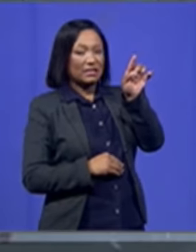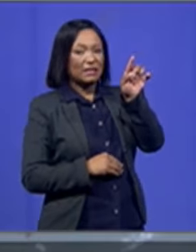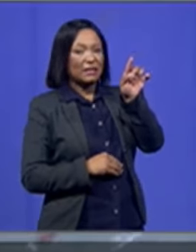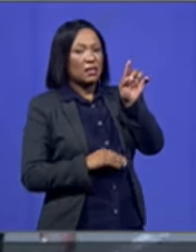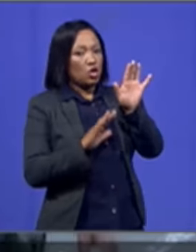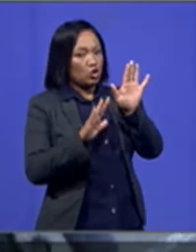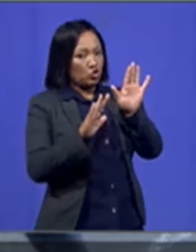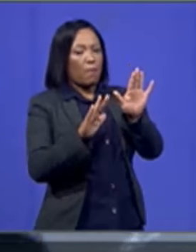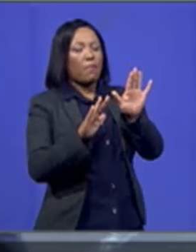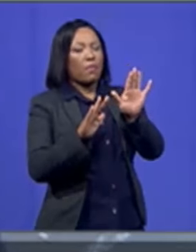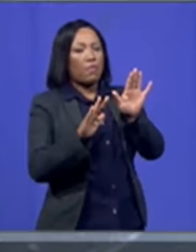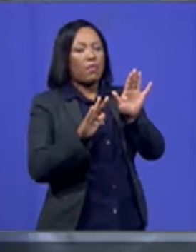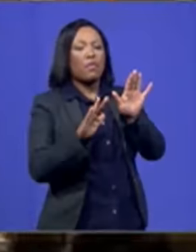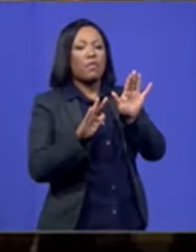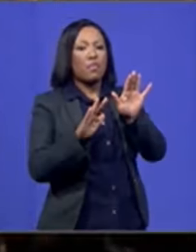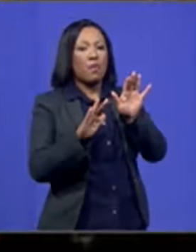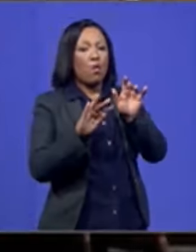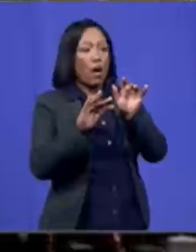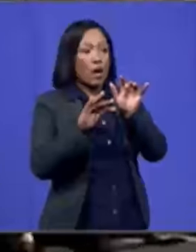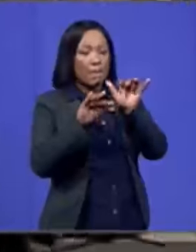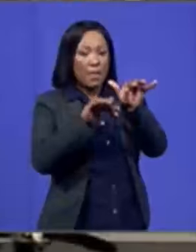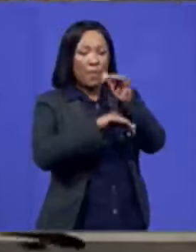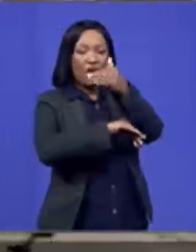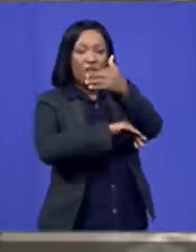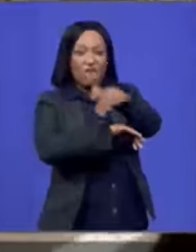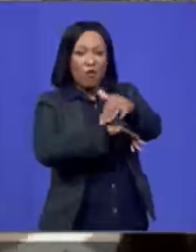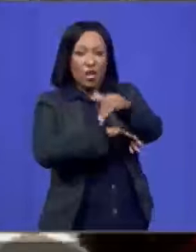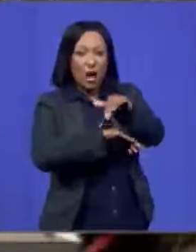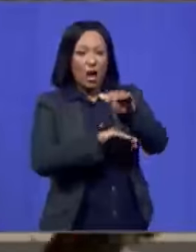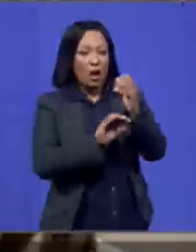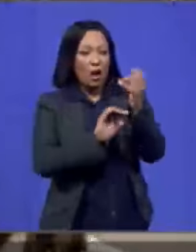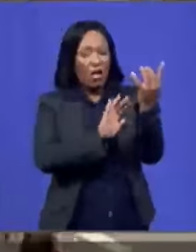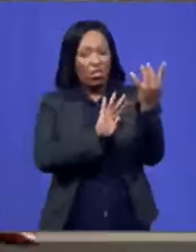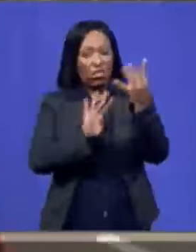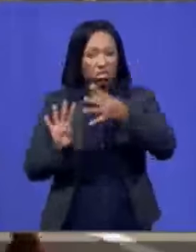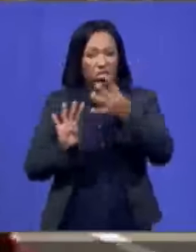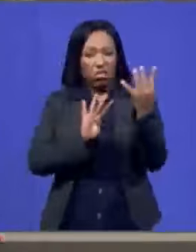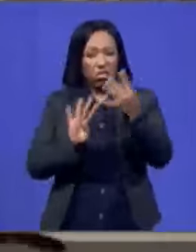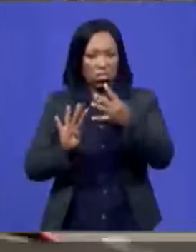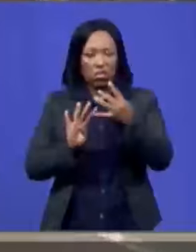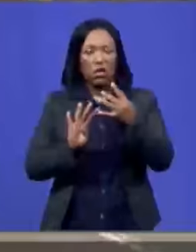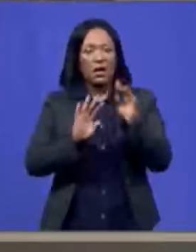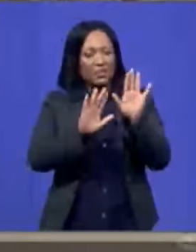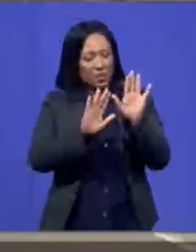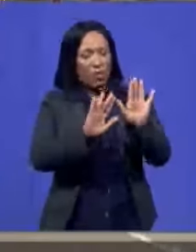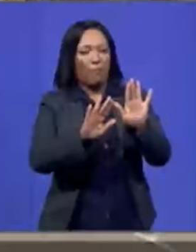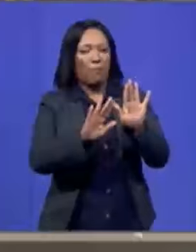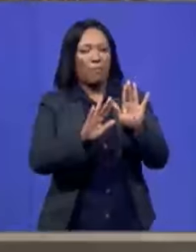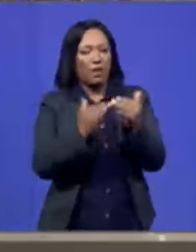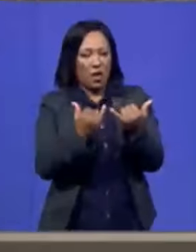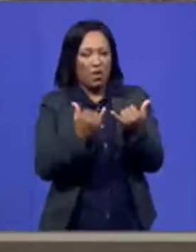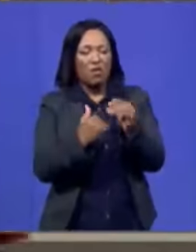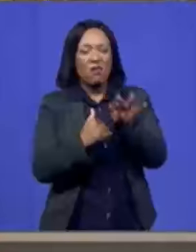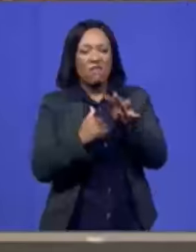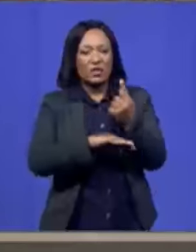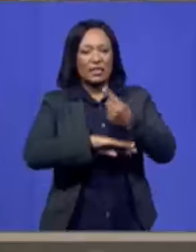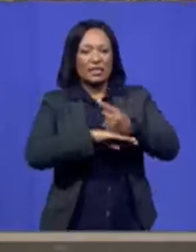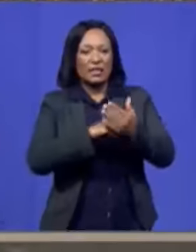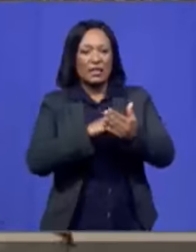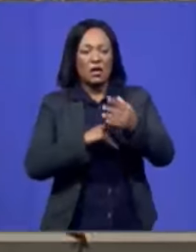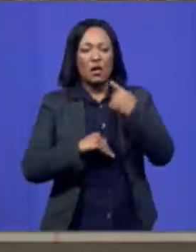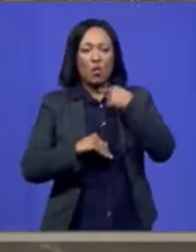within 14 days until the state has come up with an interim solution pending the process currently underway in respect of the